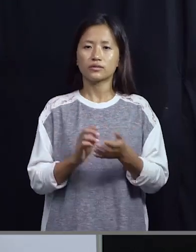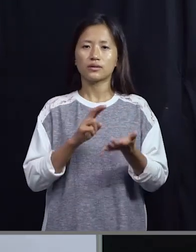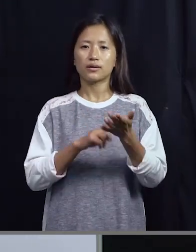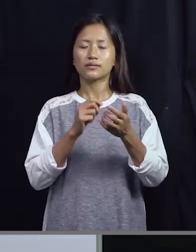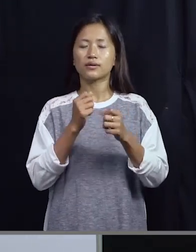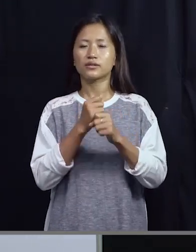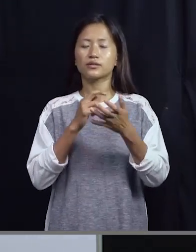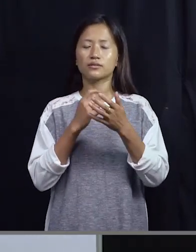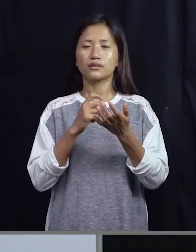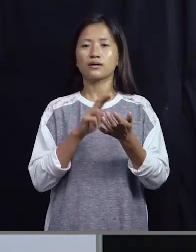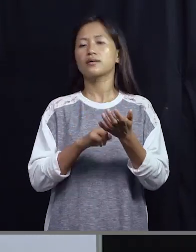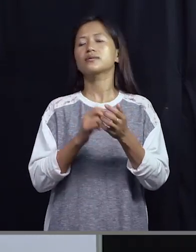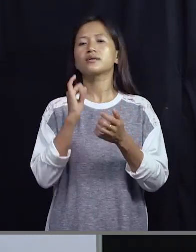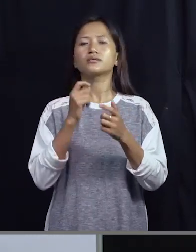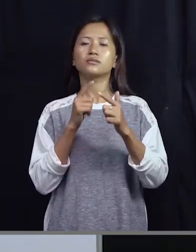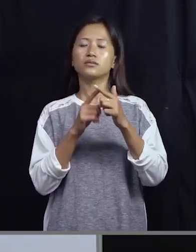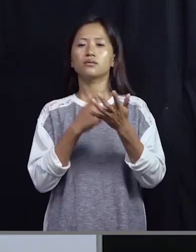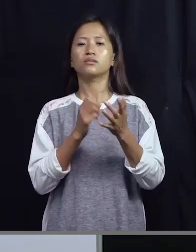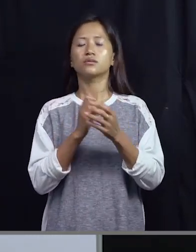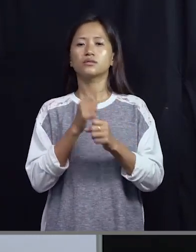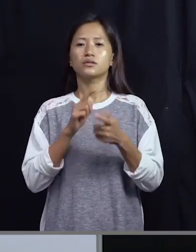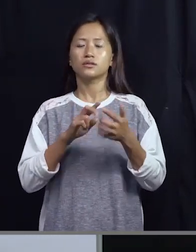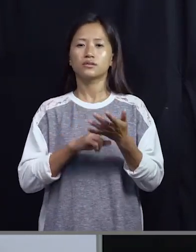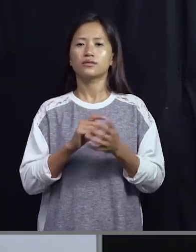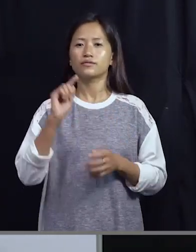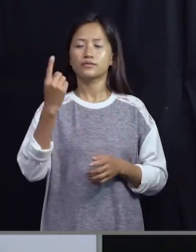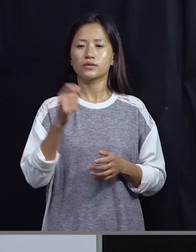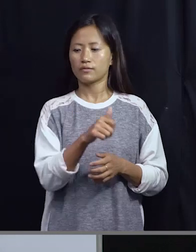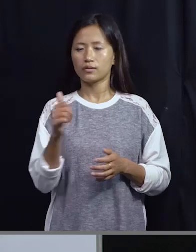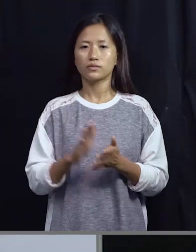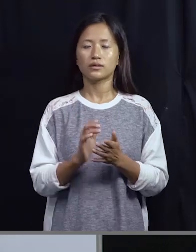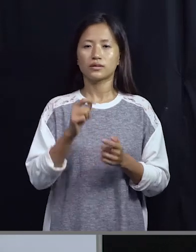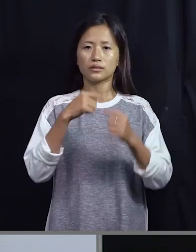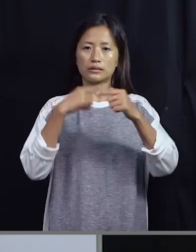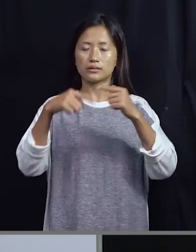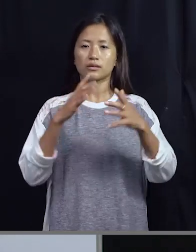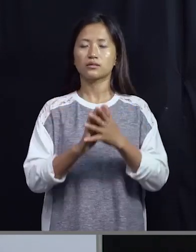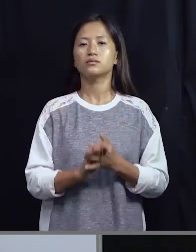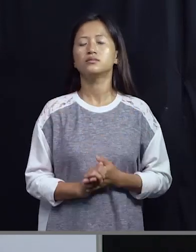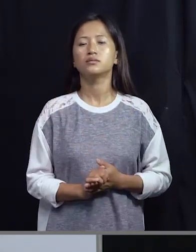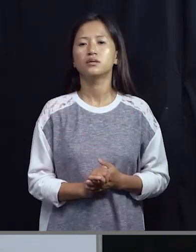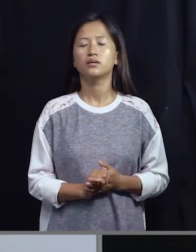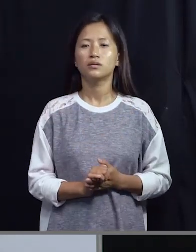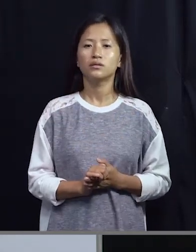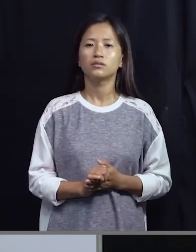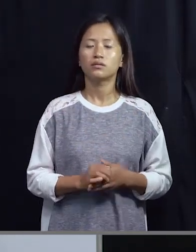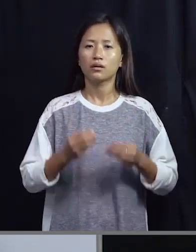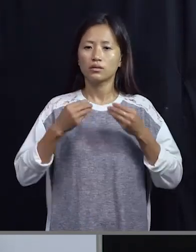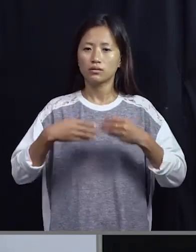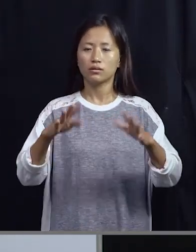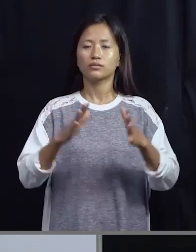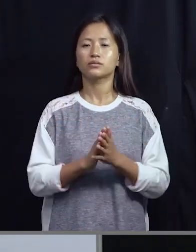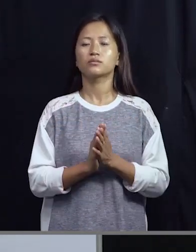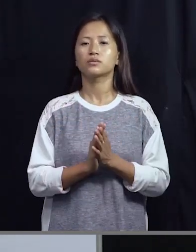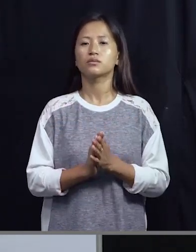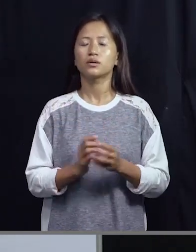and 15, and after once cycle of after allowing them to grow for